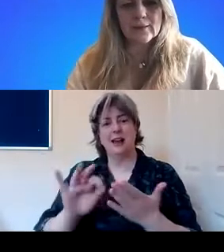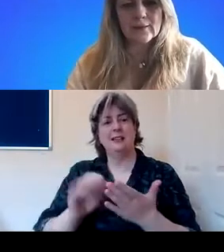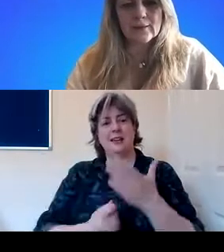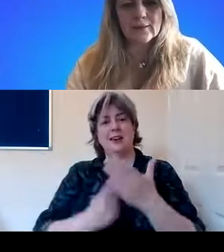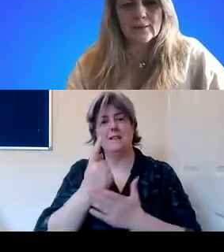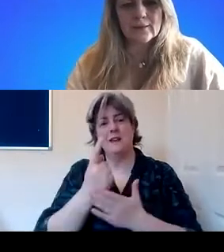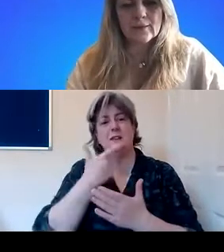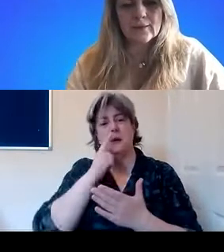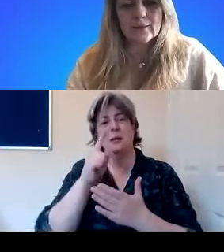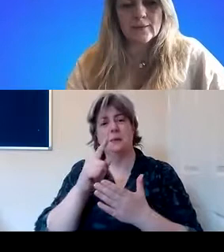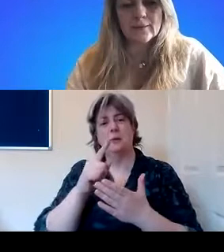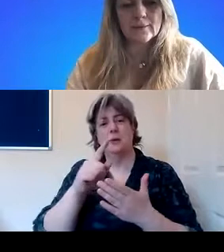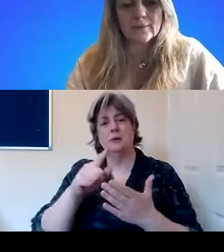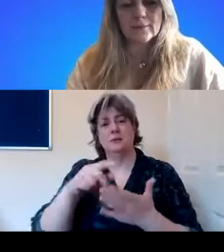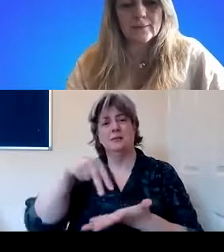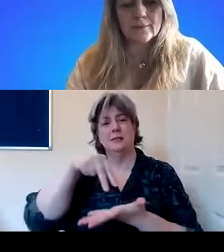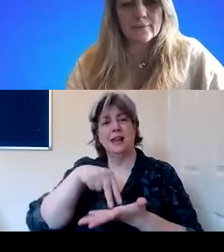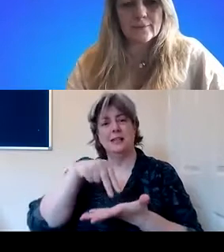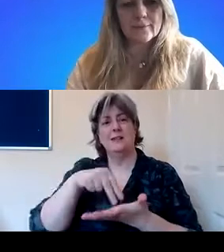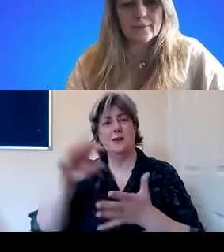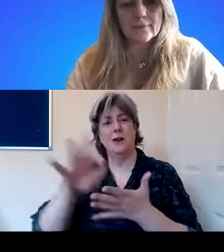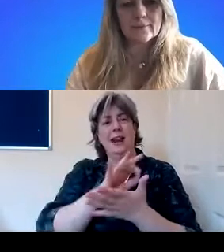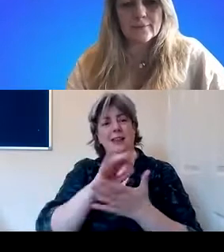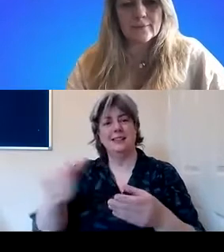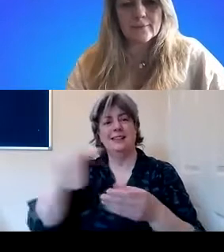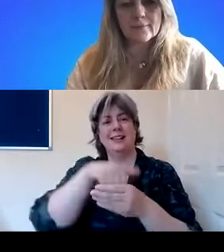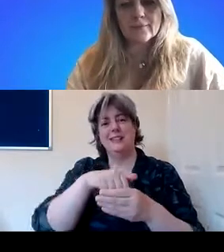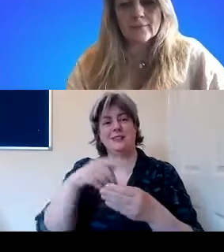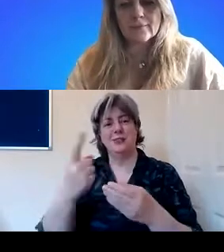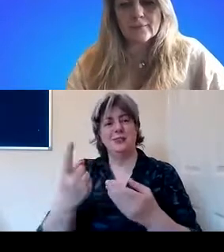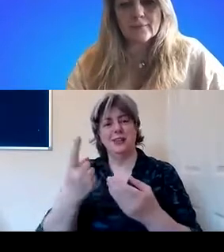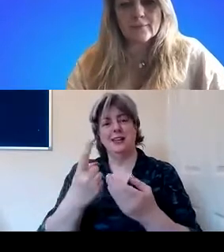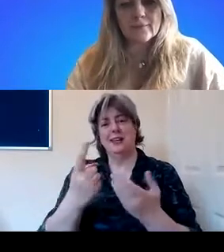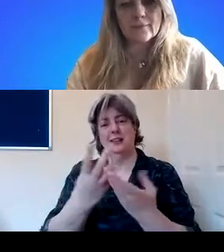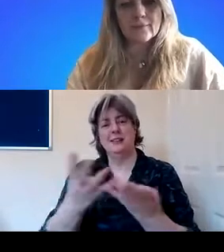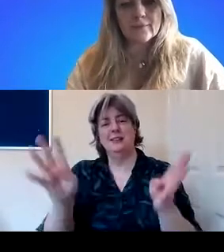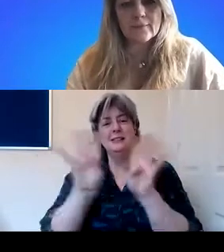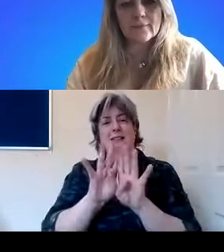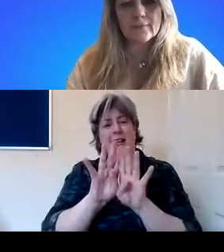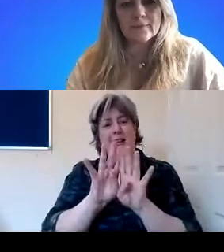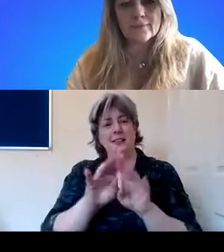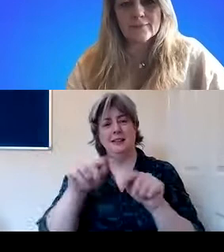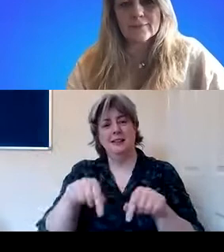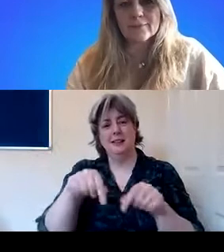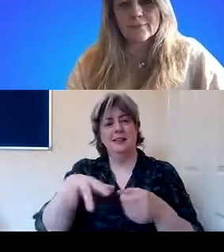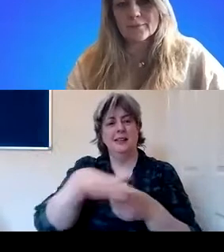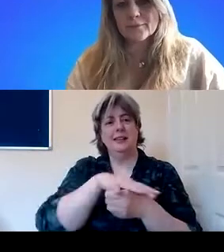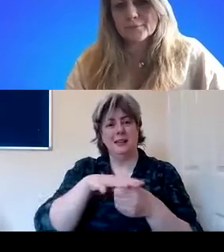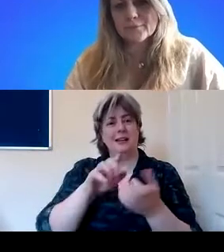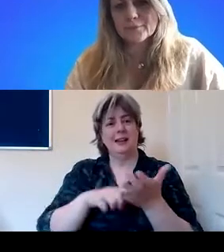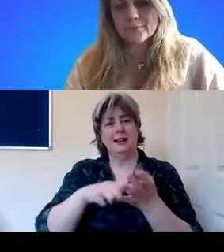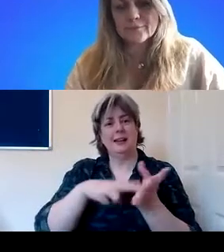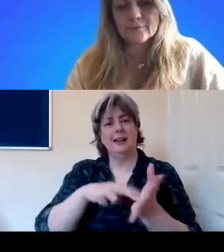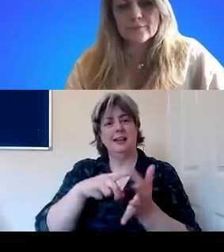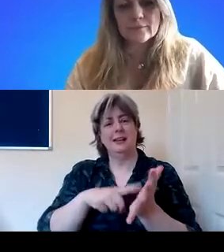Llanelli constituency. My name is Laura Tams, and I'm the organiser here at NAHT Cymru, and I'm pleased to welcome you all to this NAHT